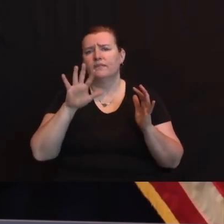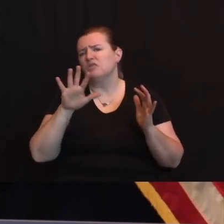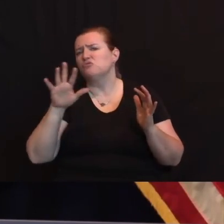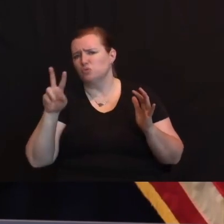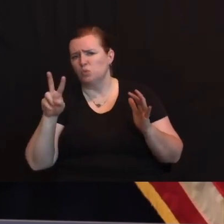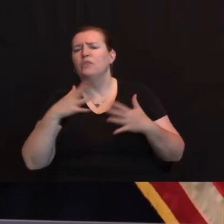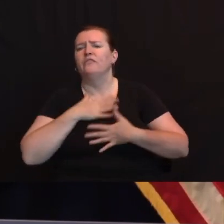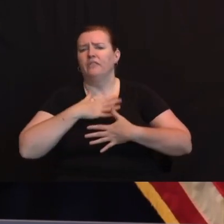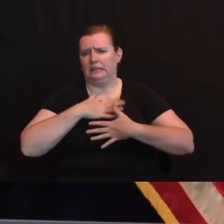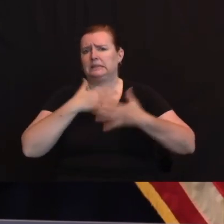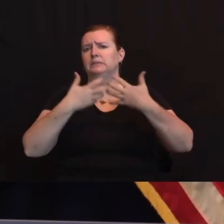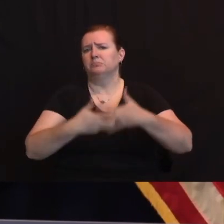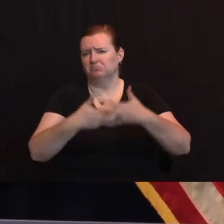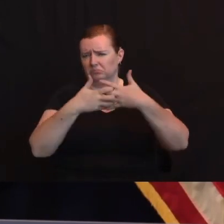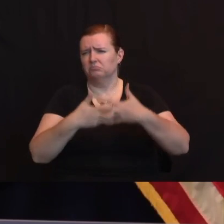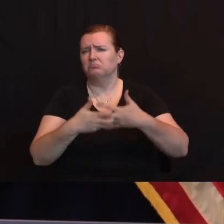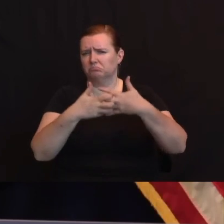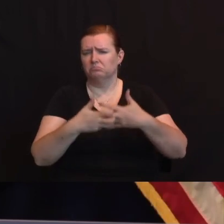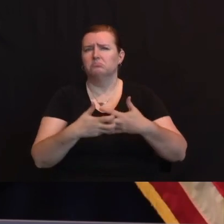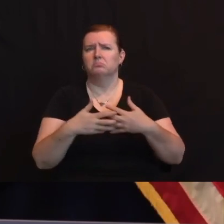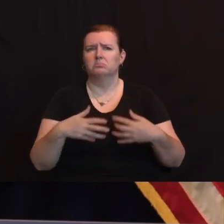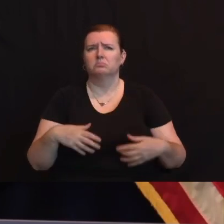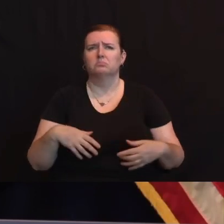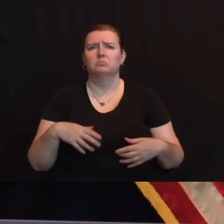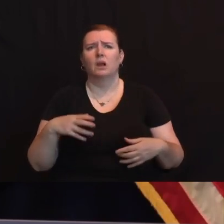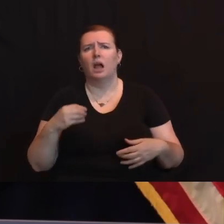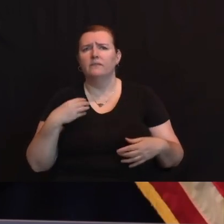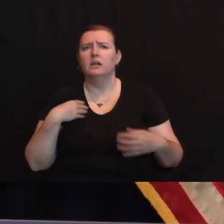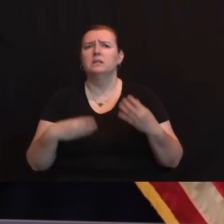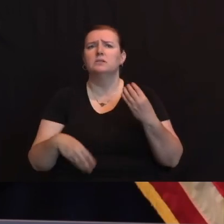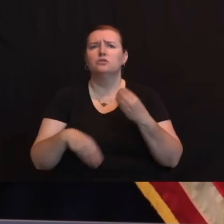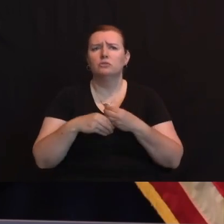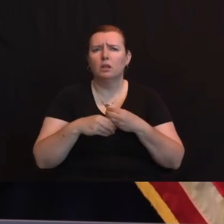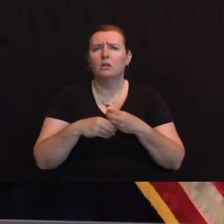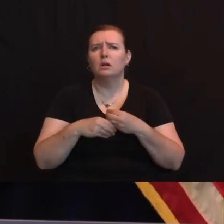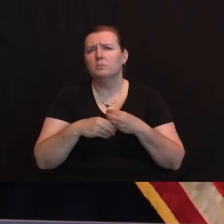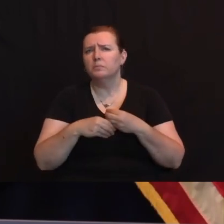ventilators, and we have an additional